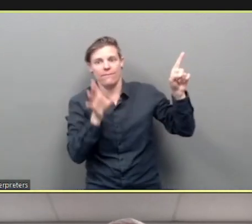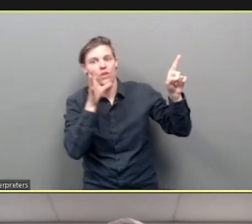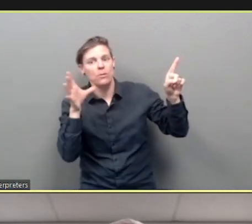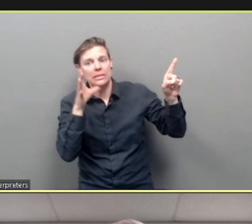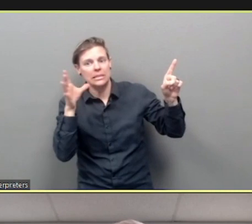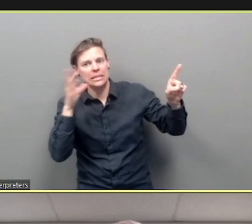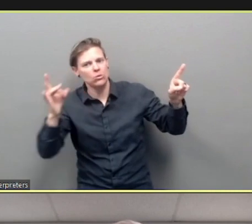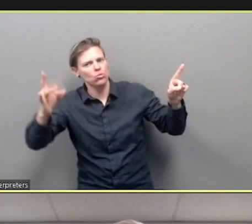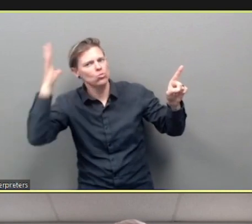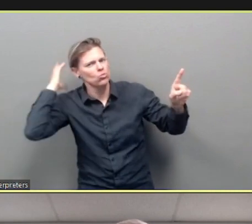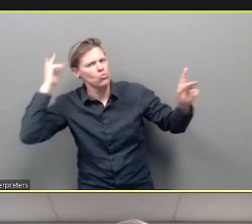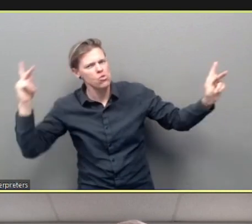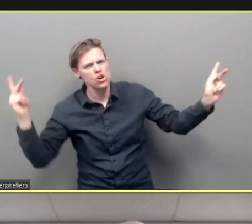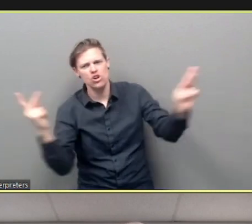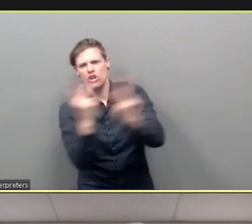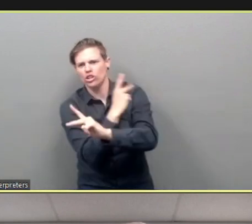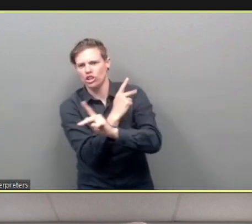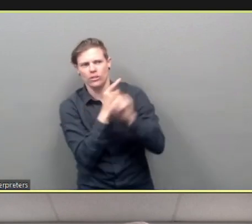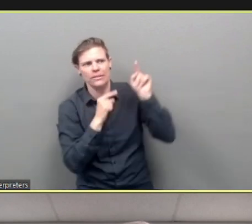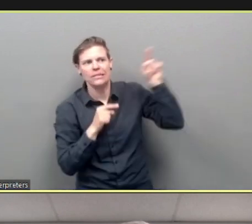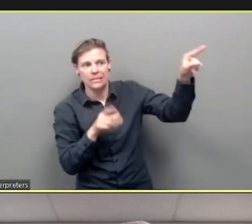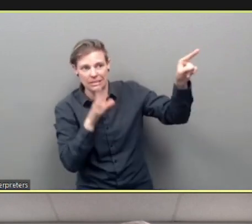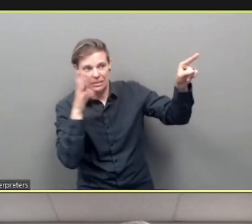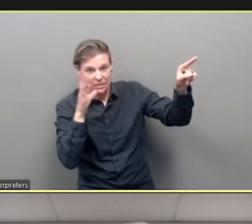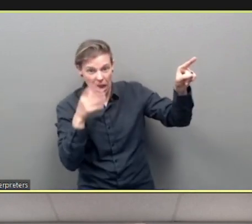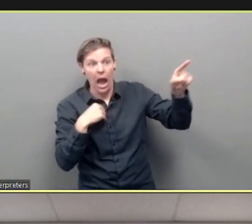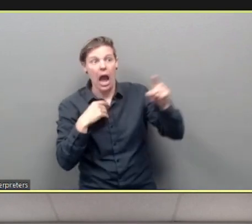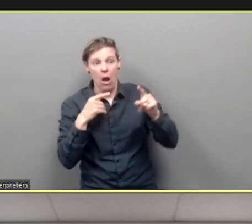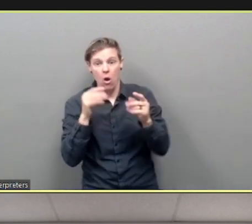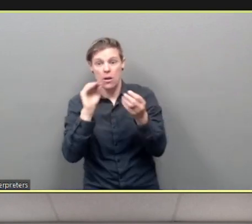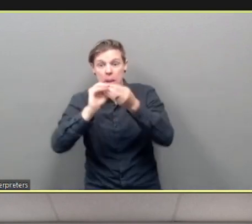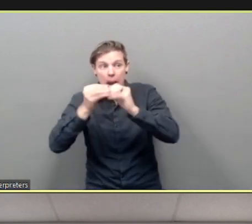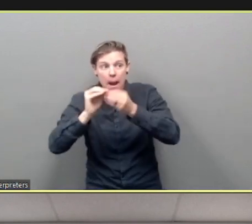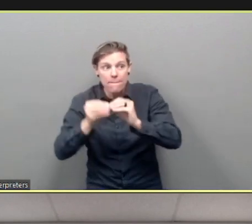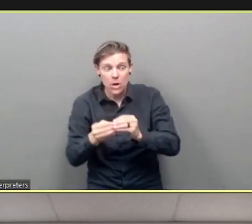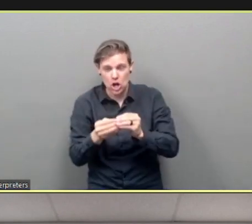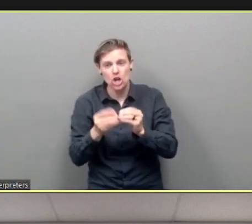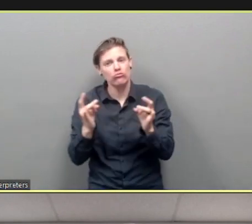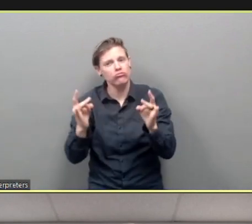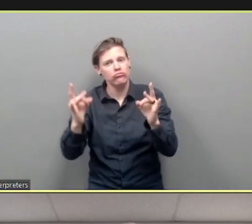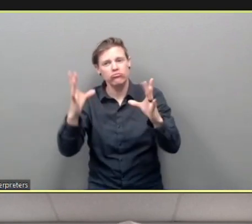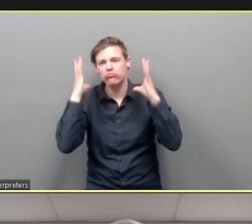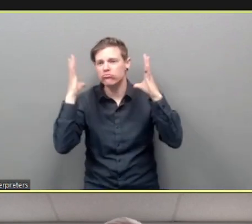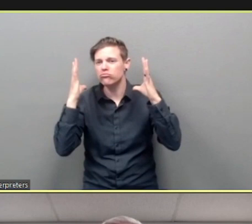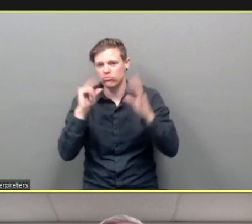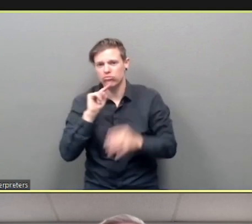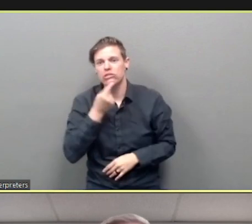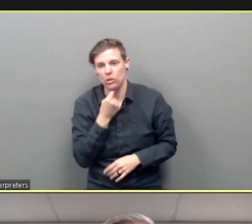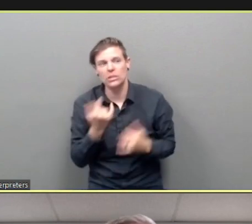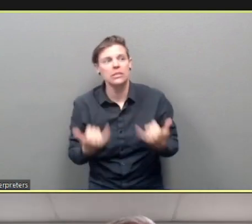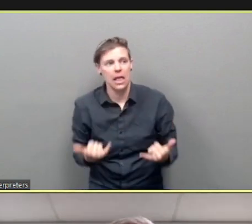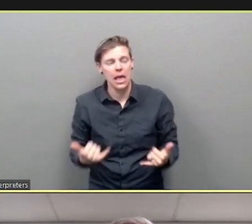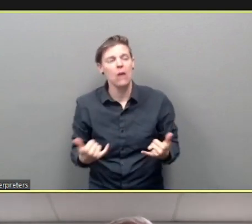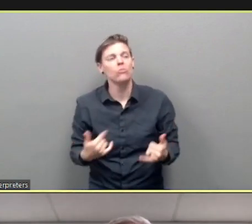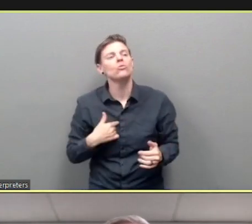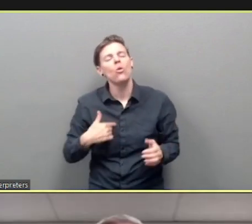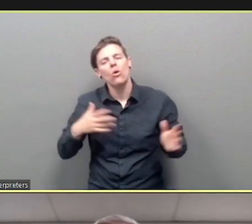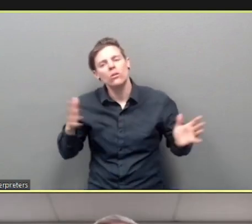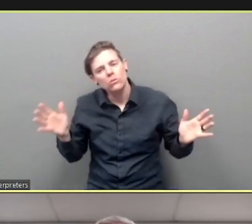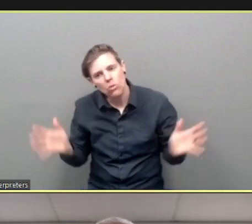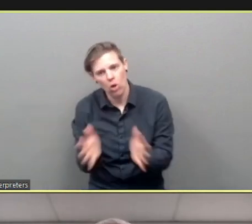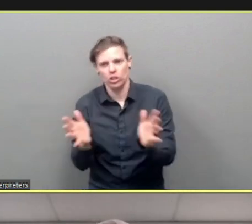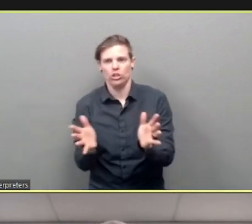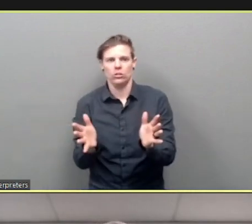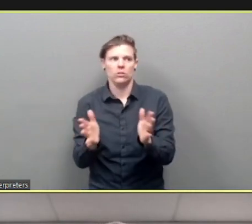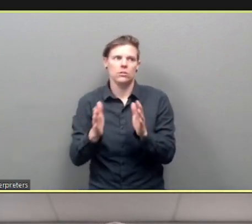our self-scoring, we were solidly in crisis standards of care. And I would really encourage you to